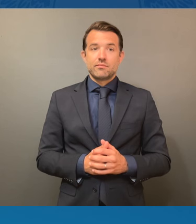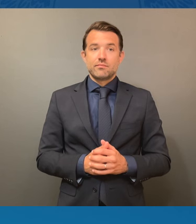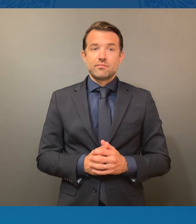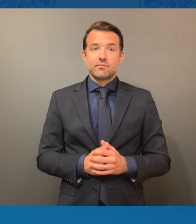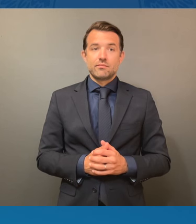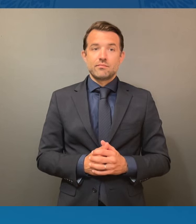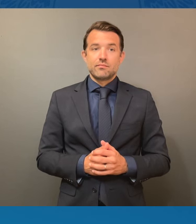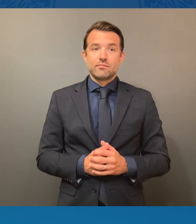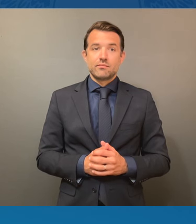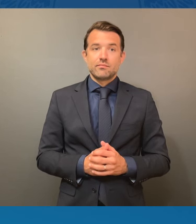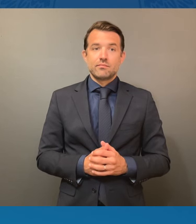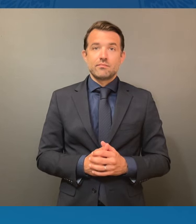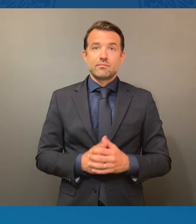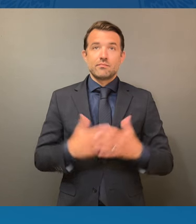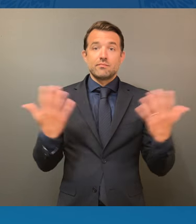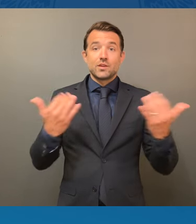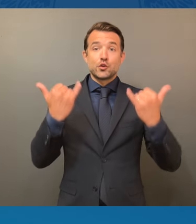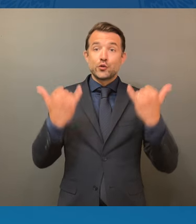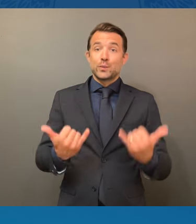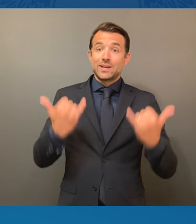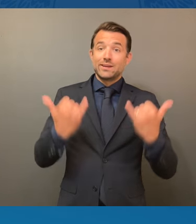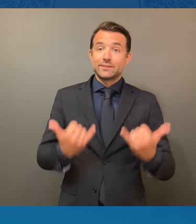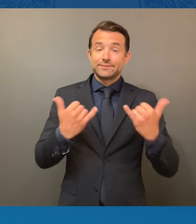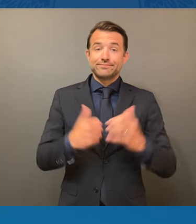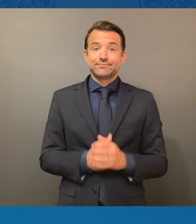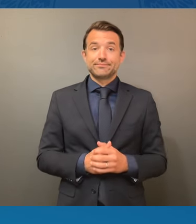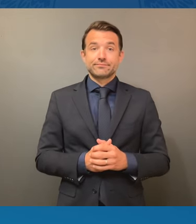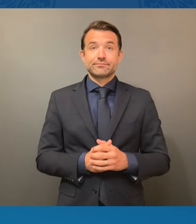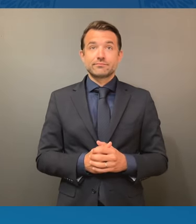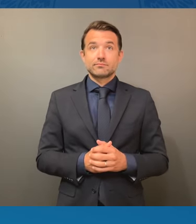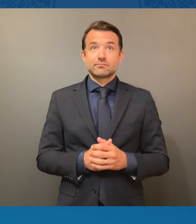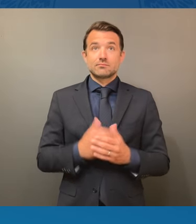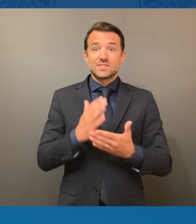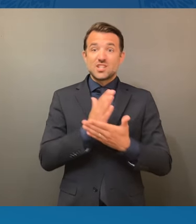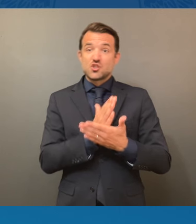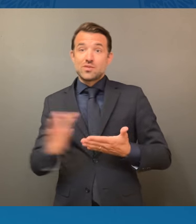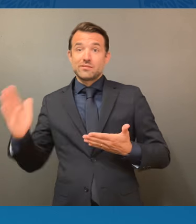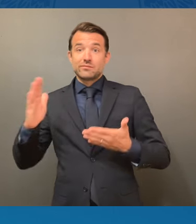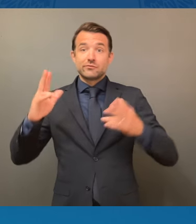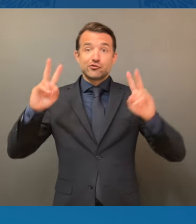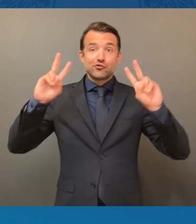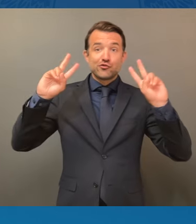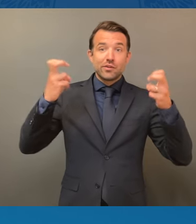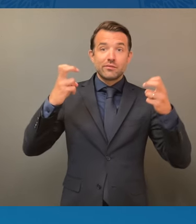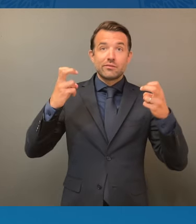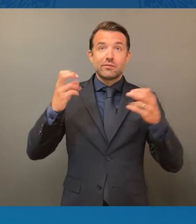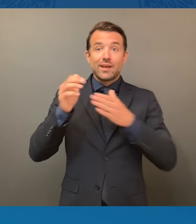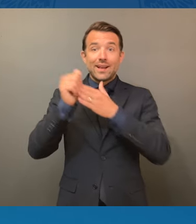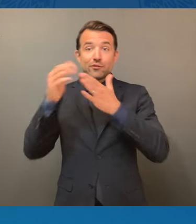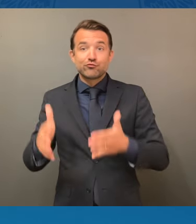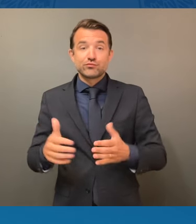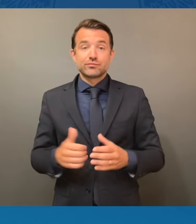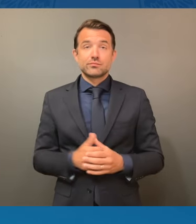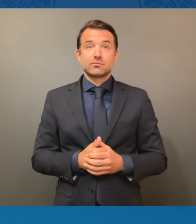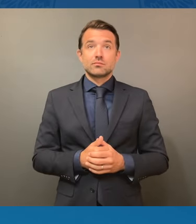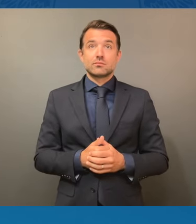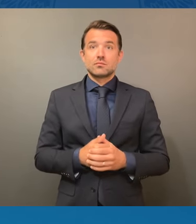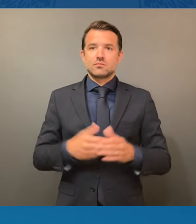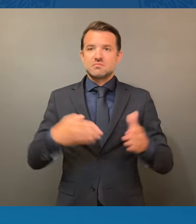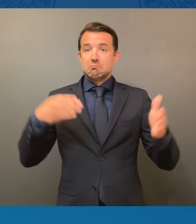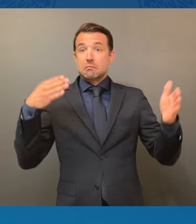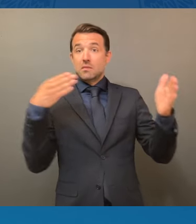And today, extremist so-called leaders are criminalizing doctors and punishing women